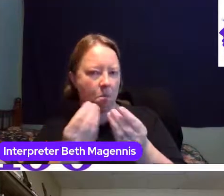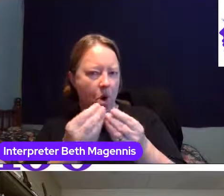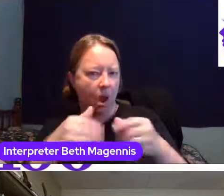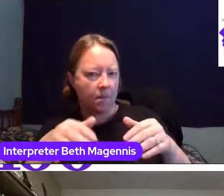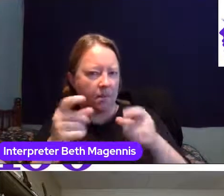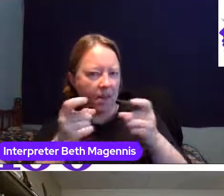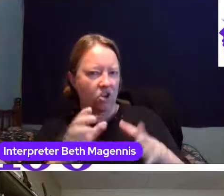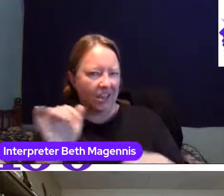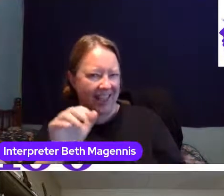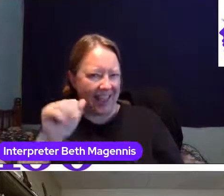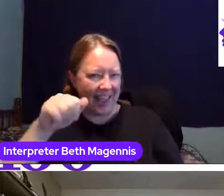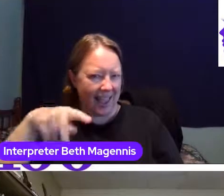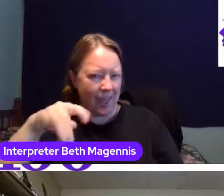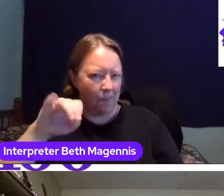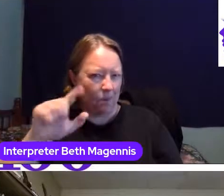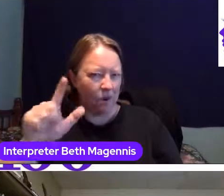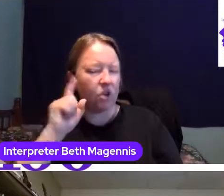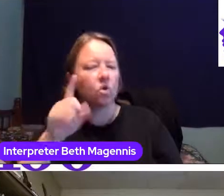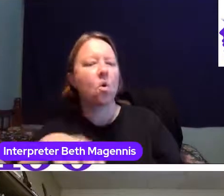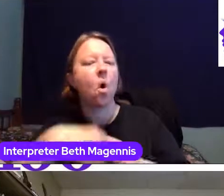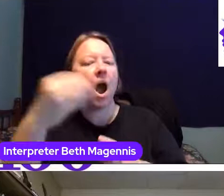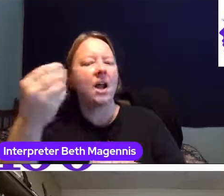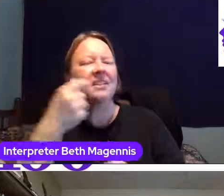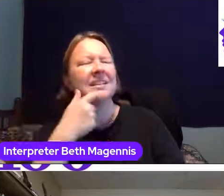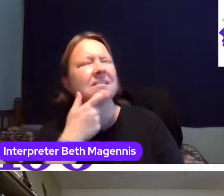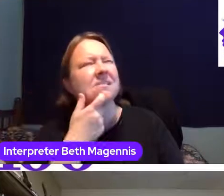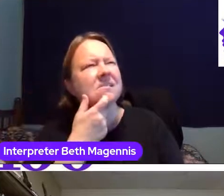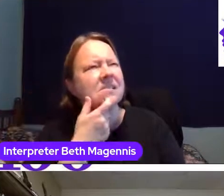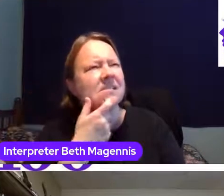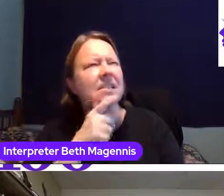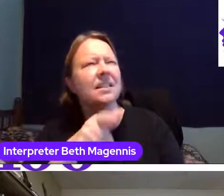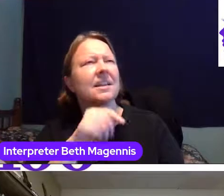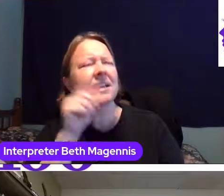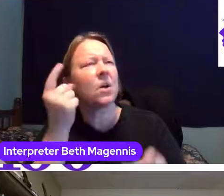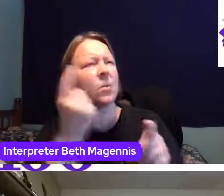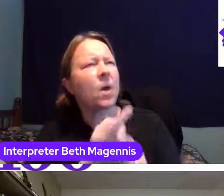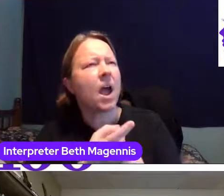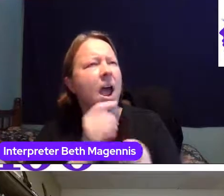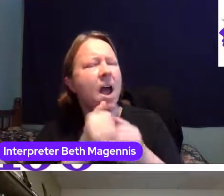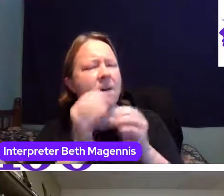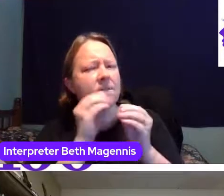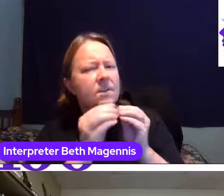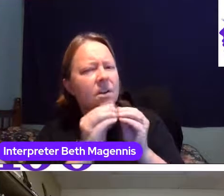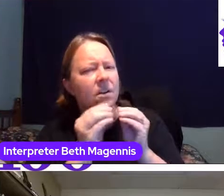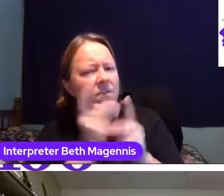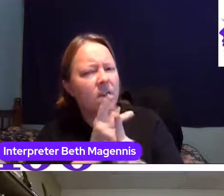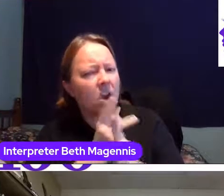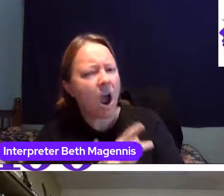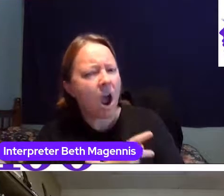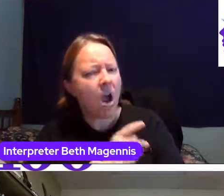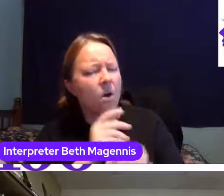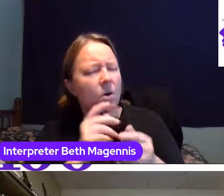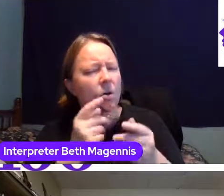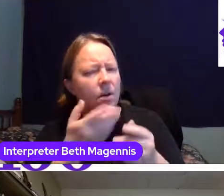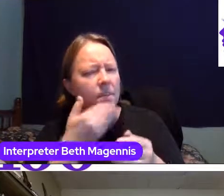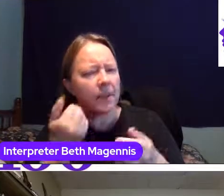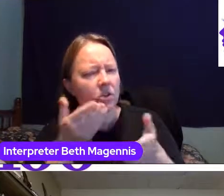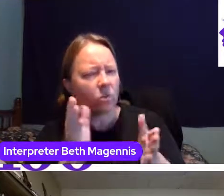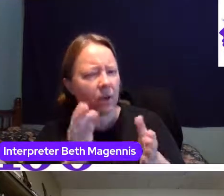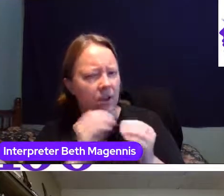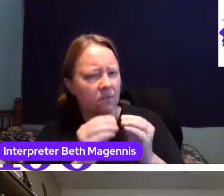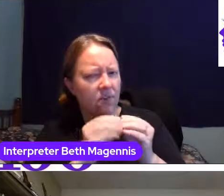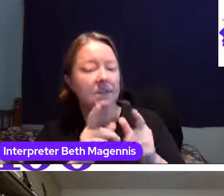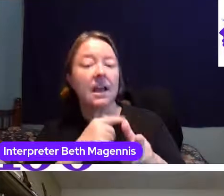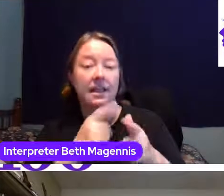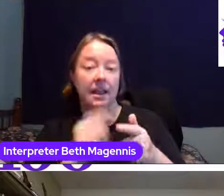April, you go out and you're like, oh, I know something's not right. How do I figure it out the best way? And to work with the